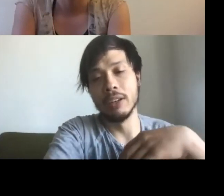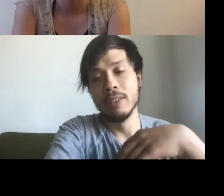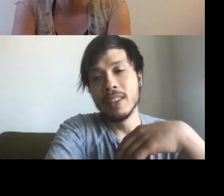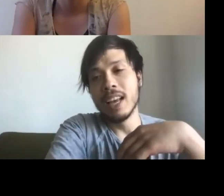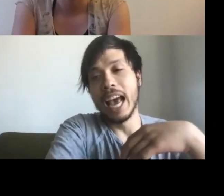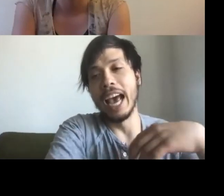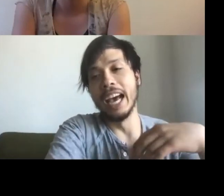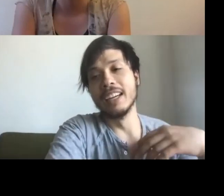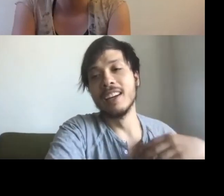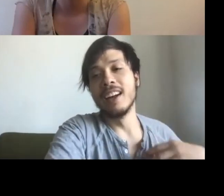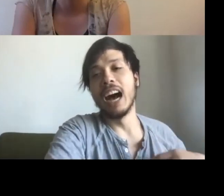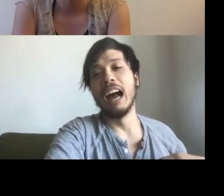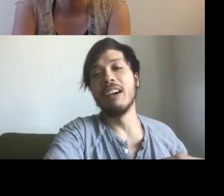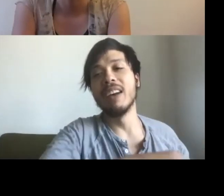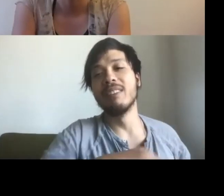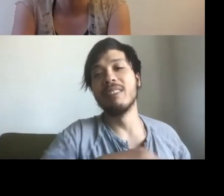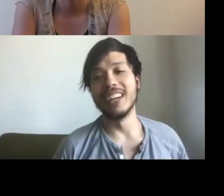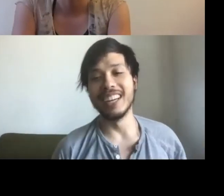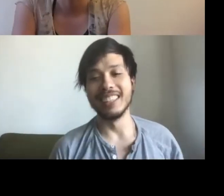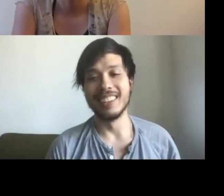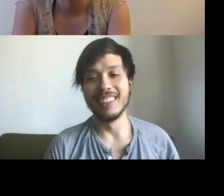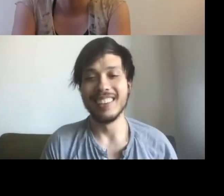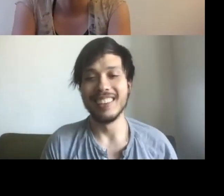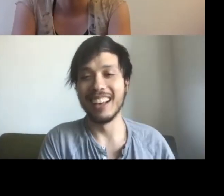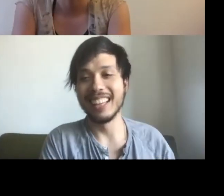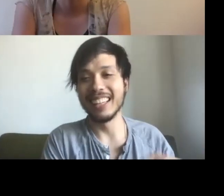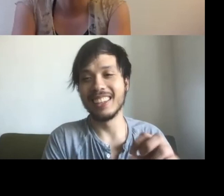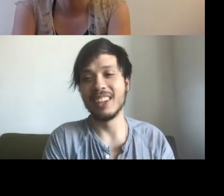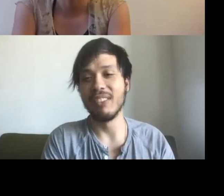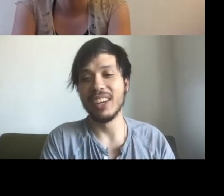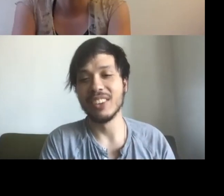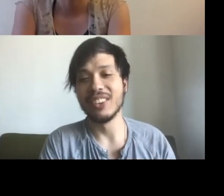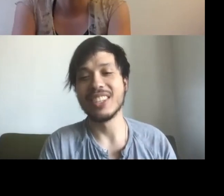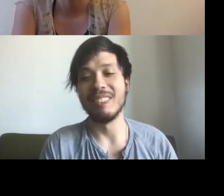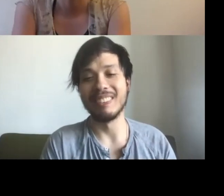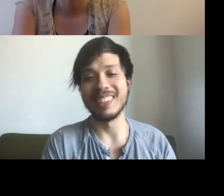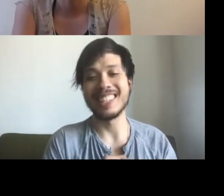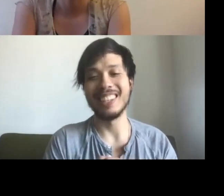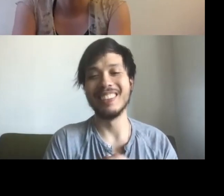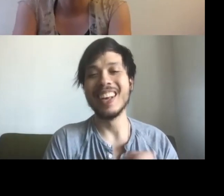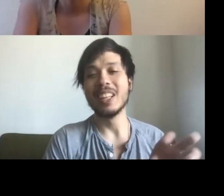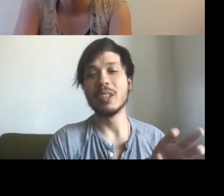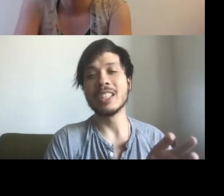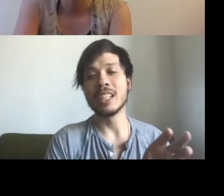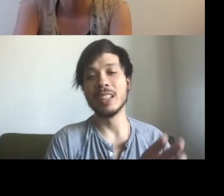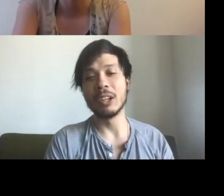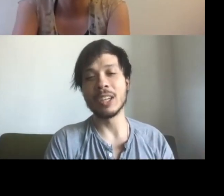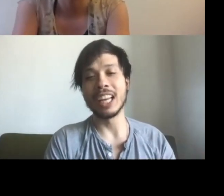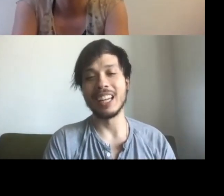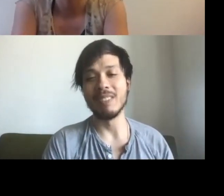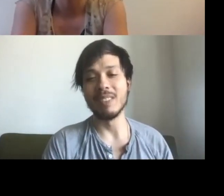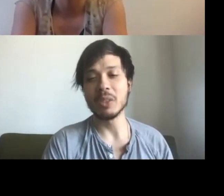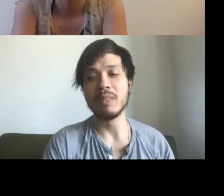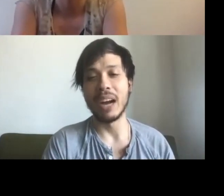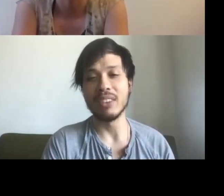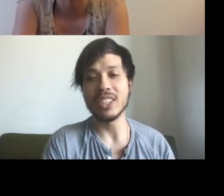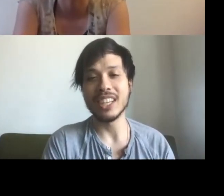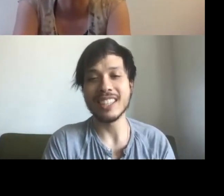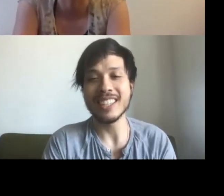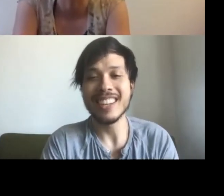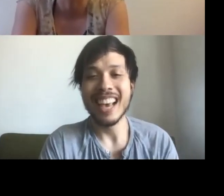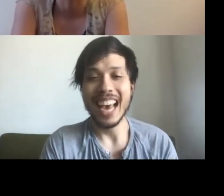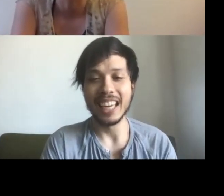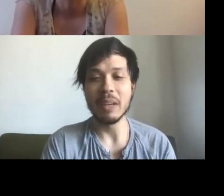And I remember, and I think Tiffany and Louisa remember this too, there was this little kid, he must have been 5 or 6, and he